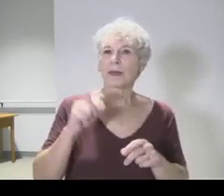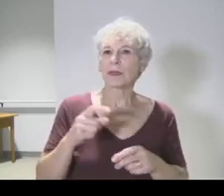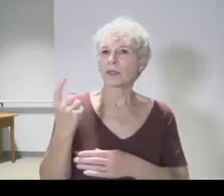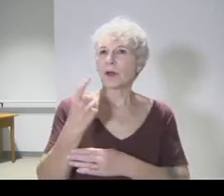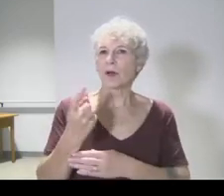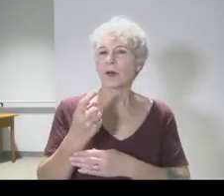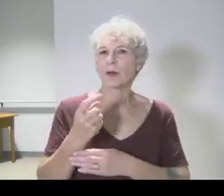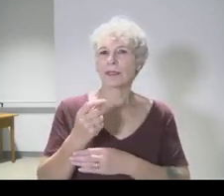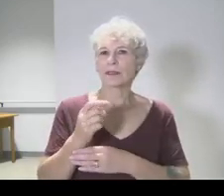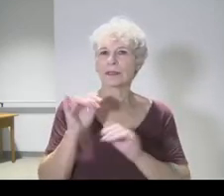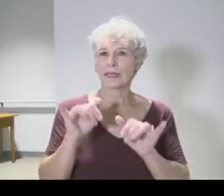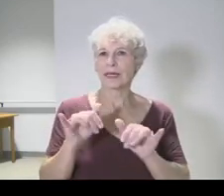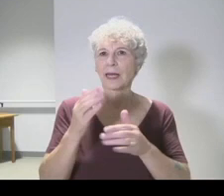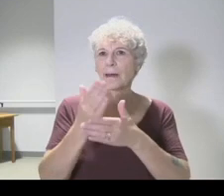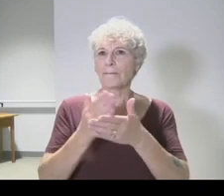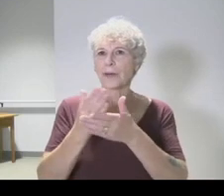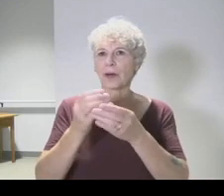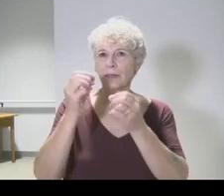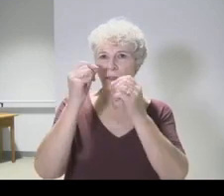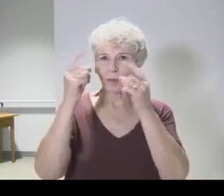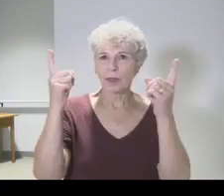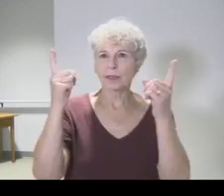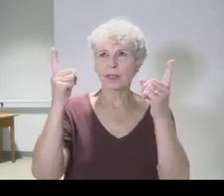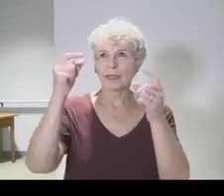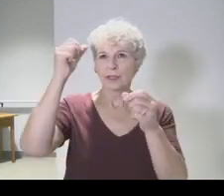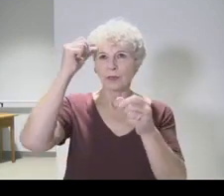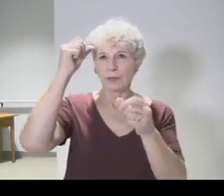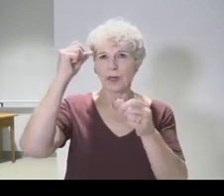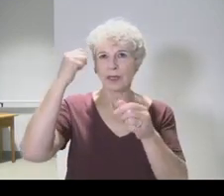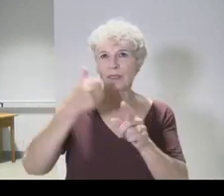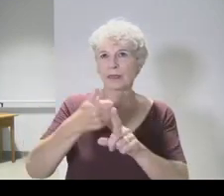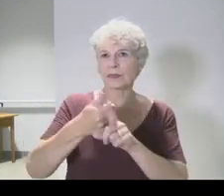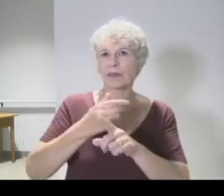remain partially conscious to remind themselves to breathe.